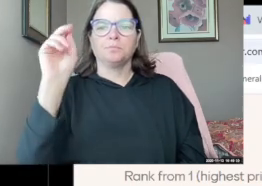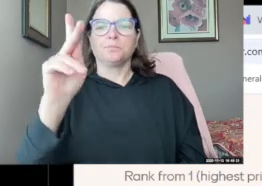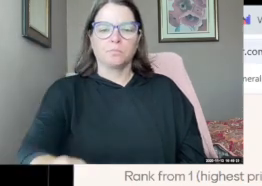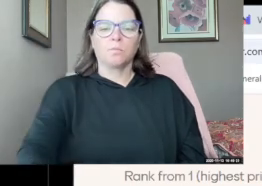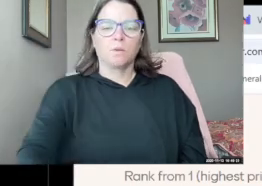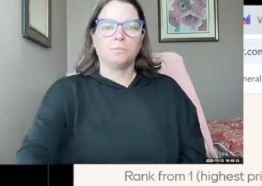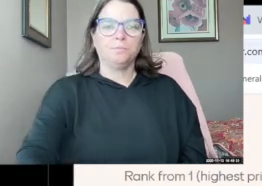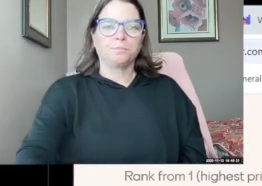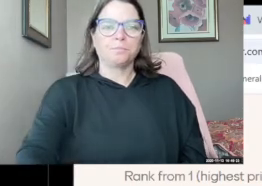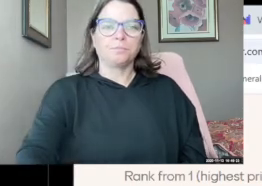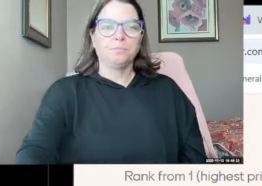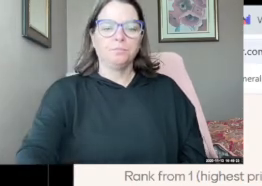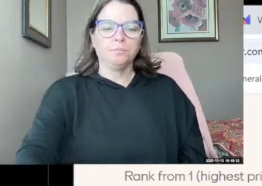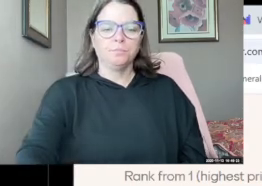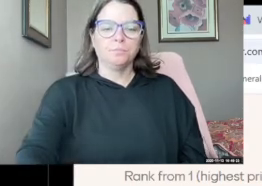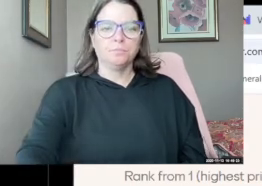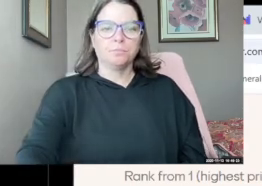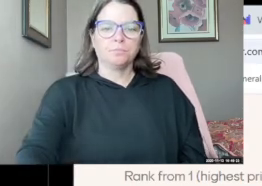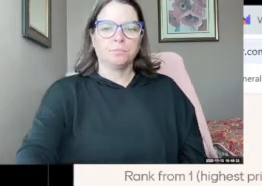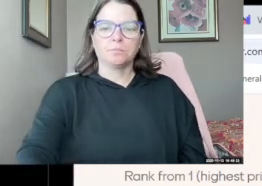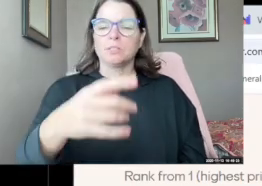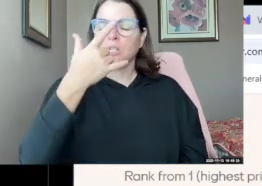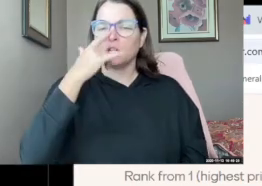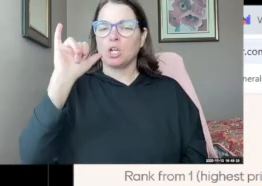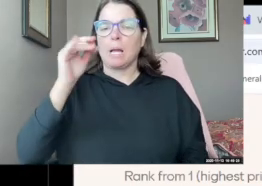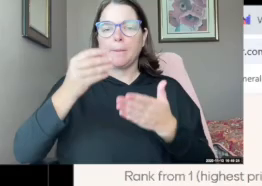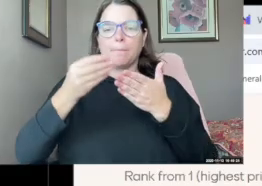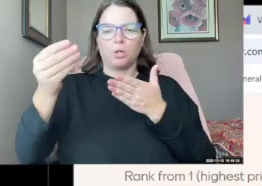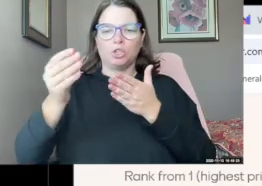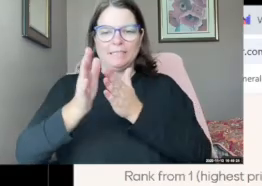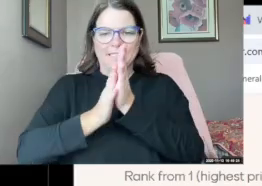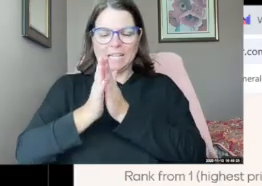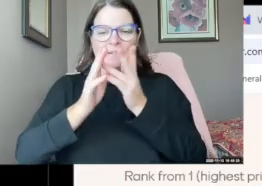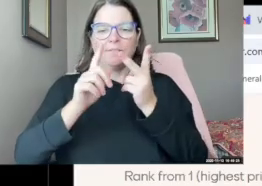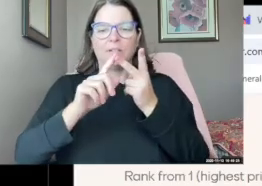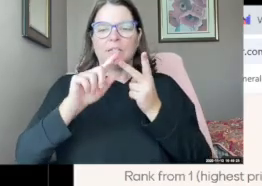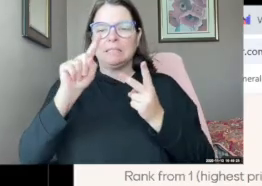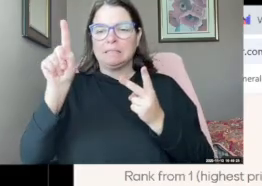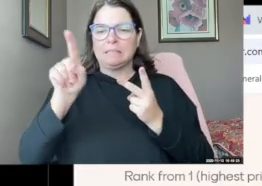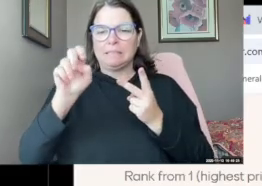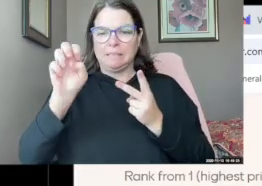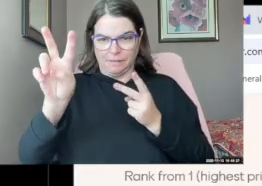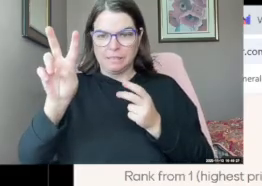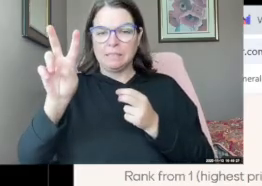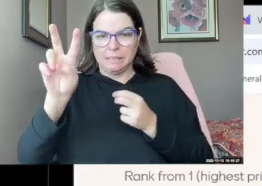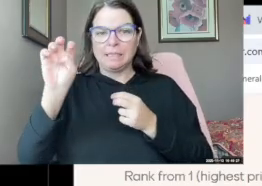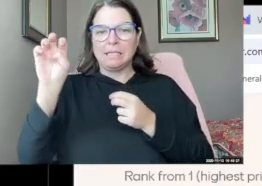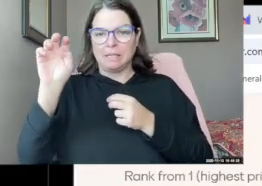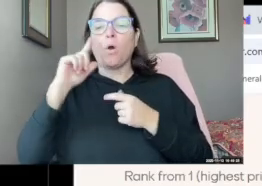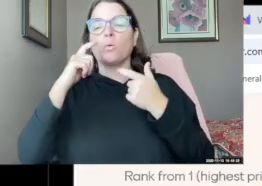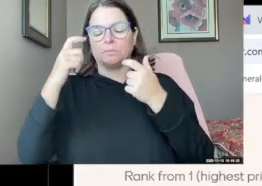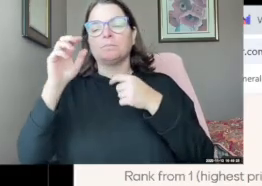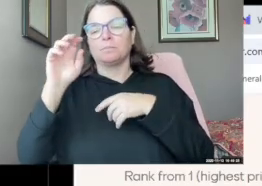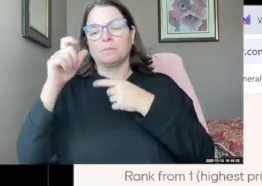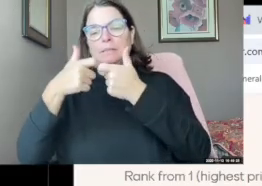Slowed down quite a bit. Okay. So looks like have purchase incentives, zero